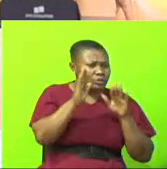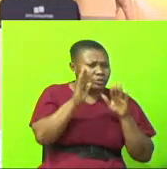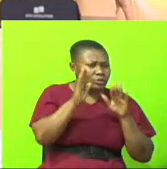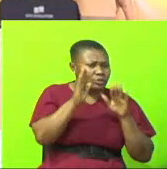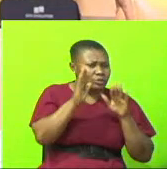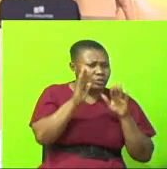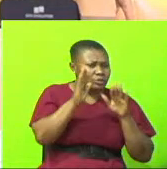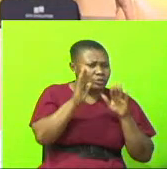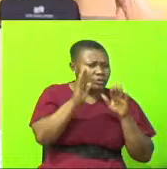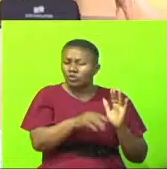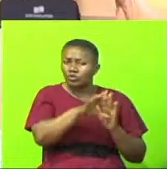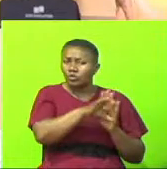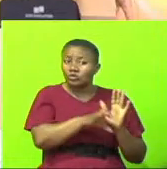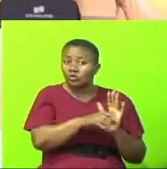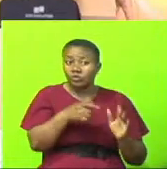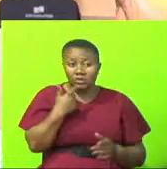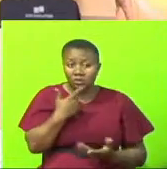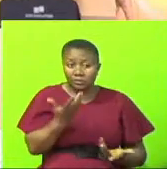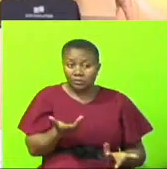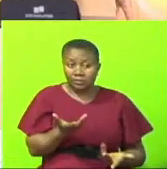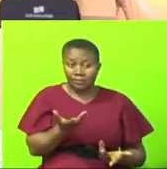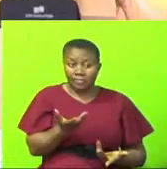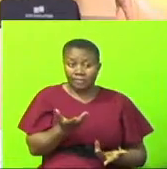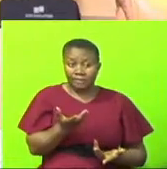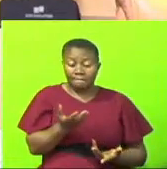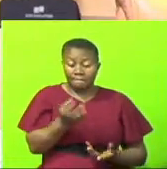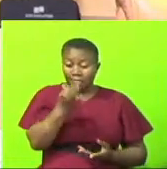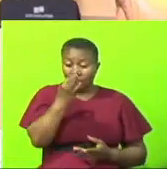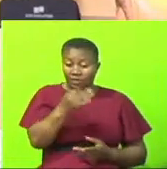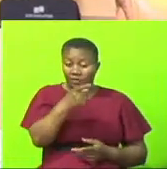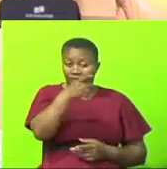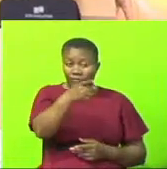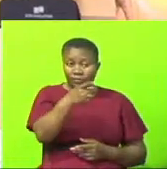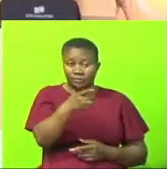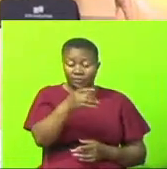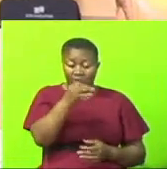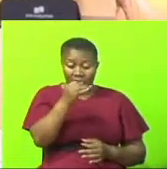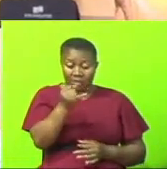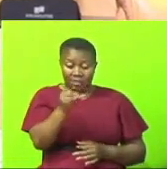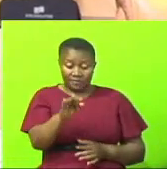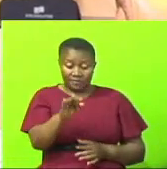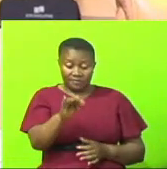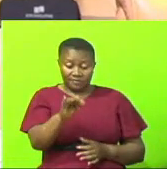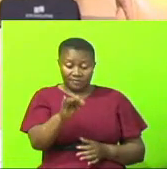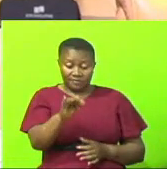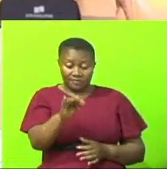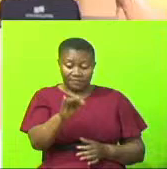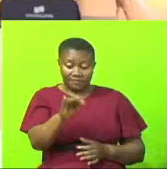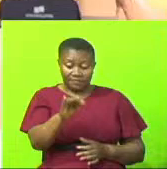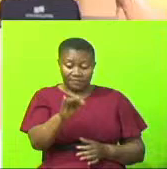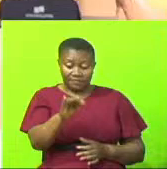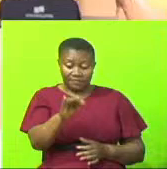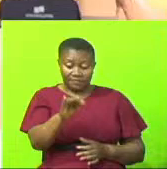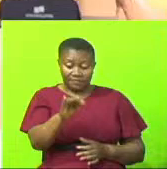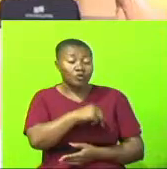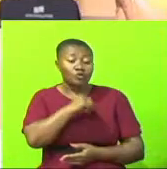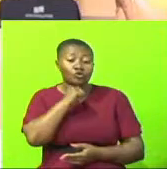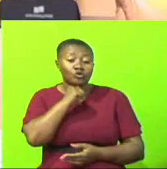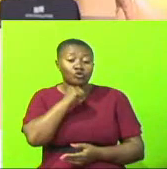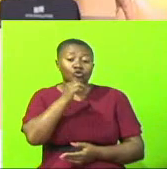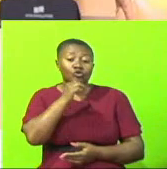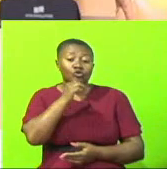says. In fact, it behoves on the member, if that member does not want to violate the